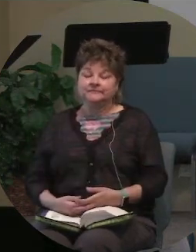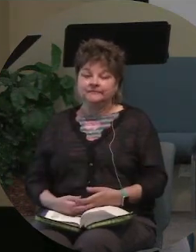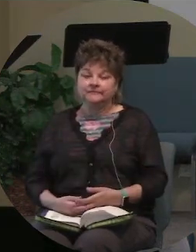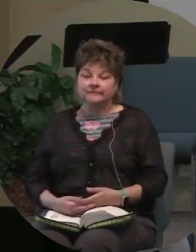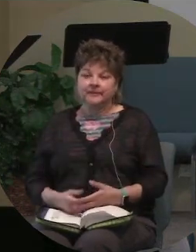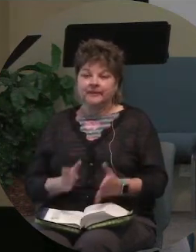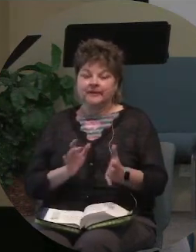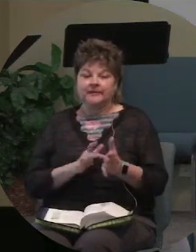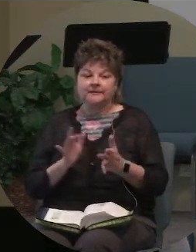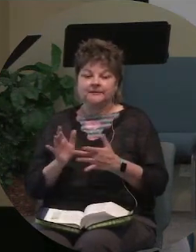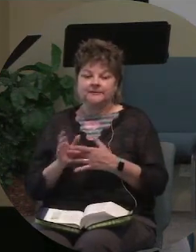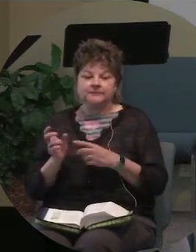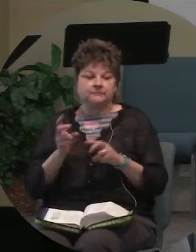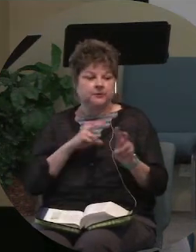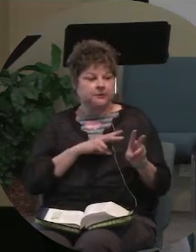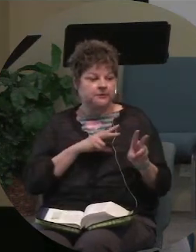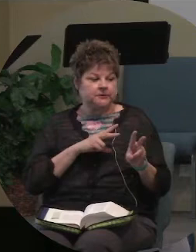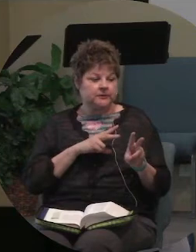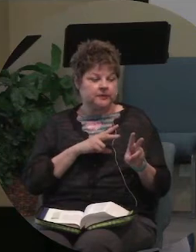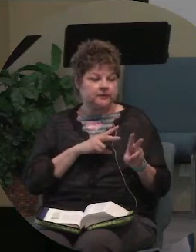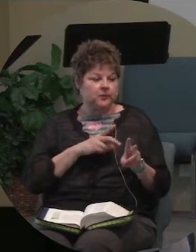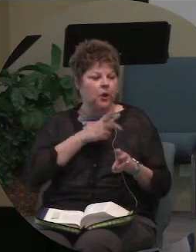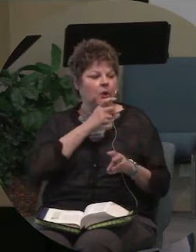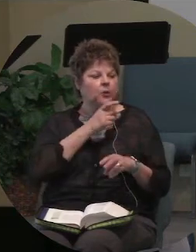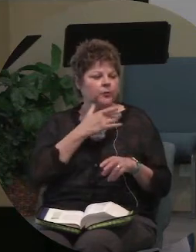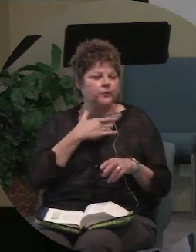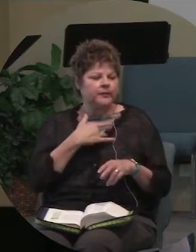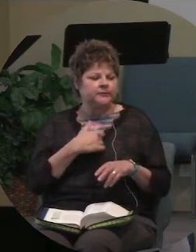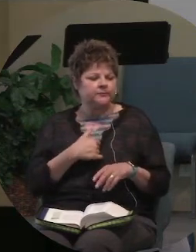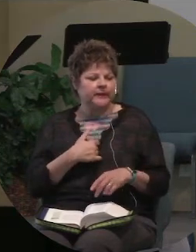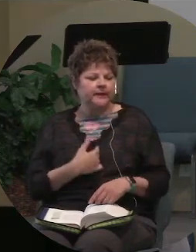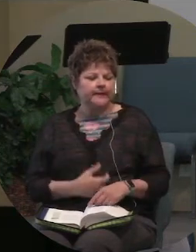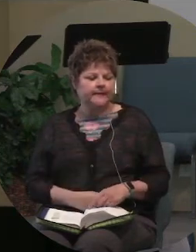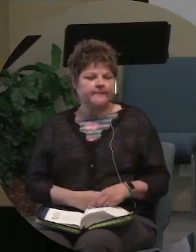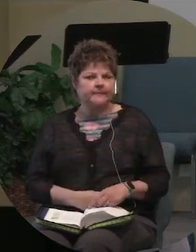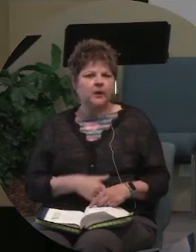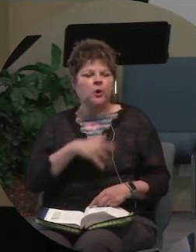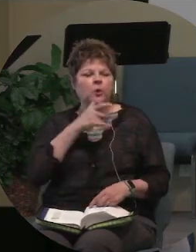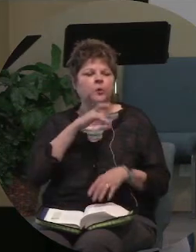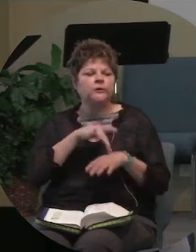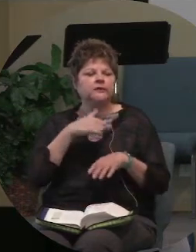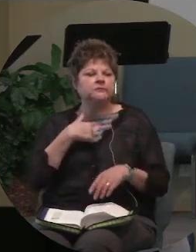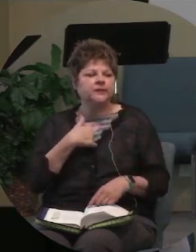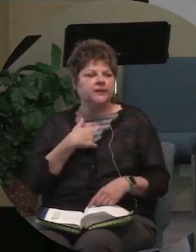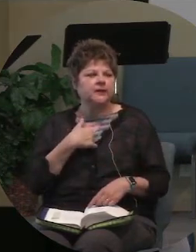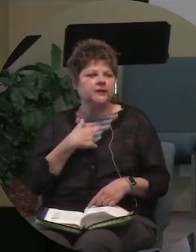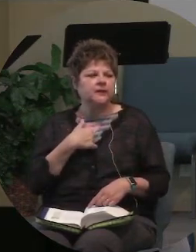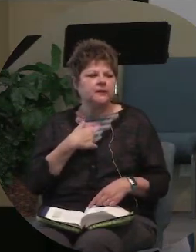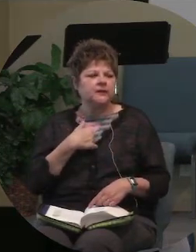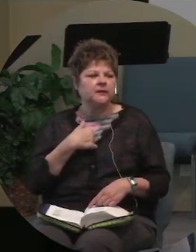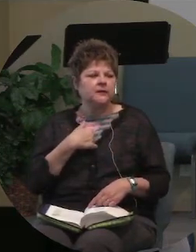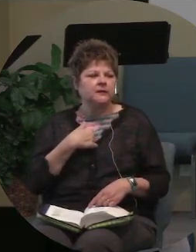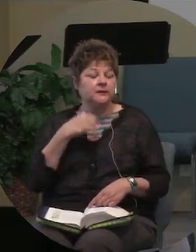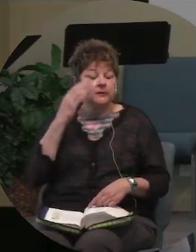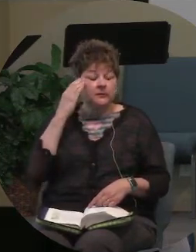And Jesus just looked around and said, who touched me? Who touched me? Do you know?